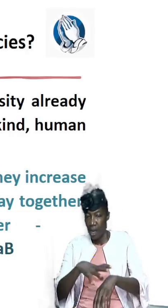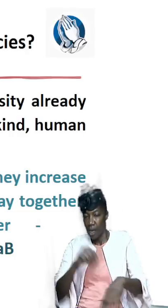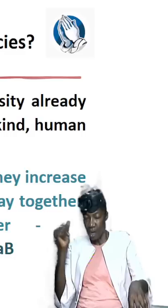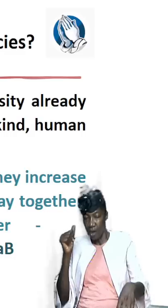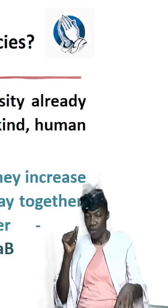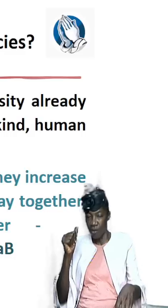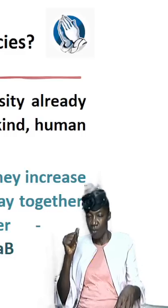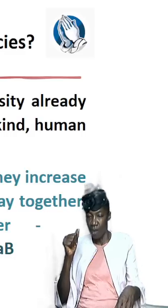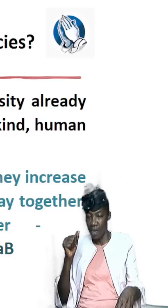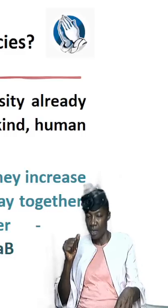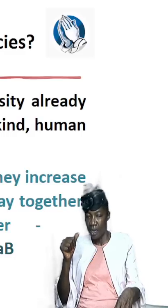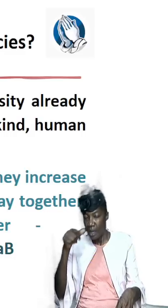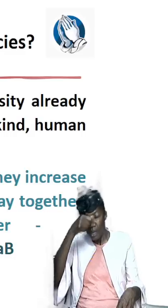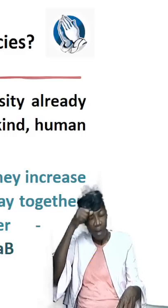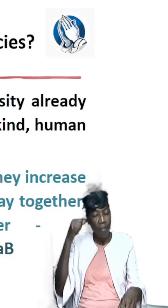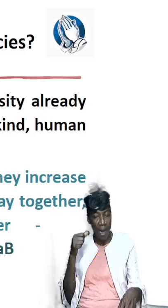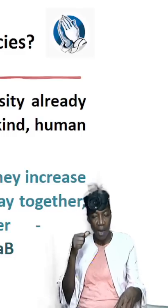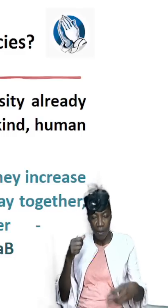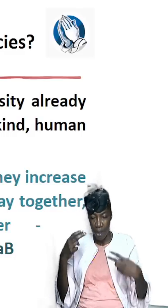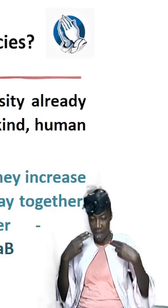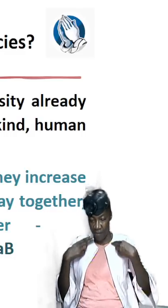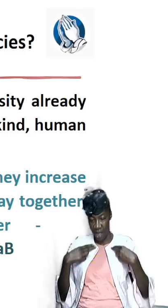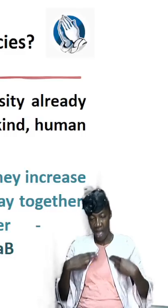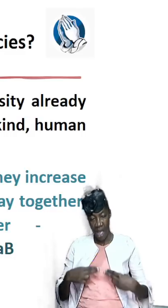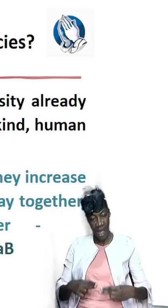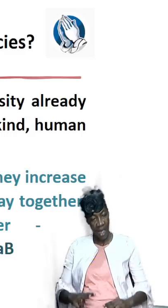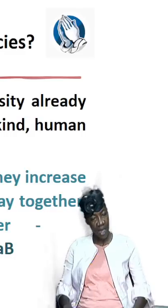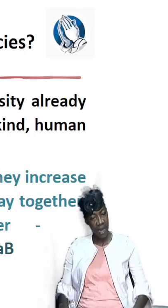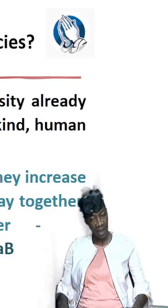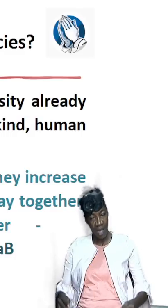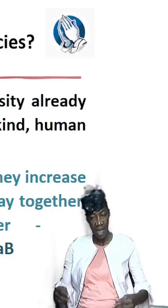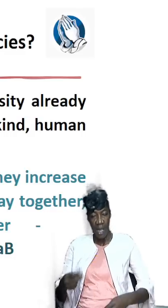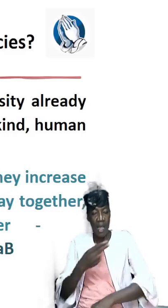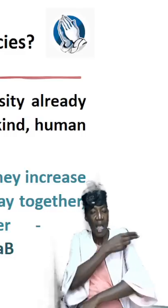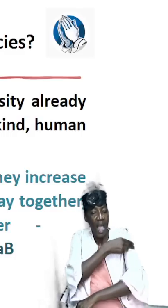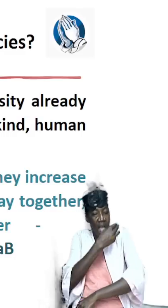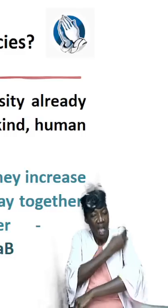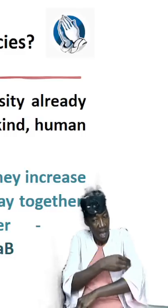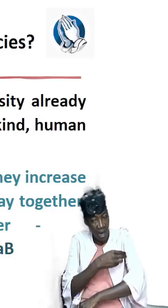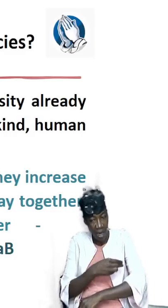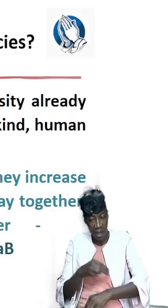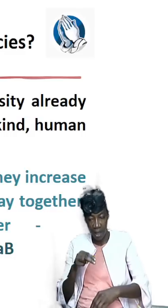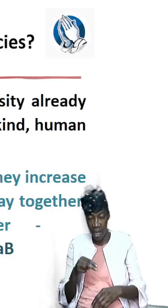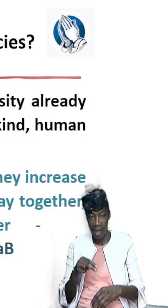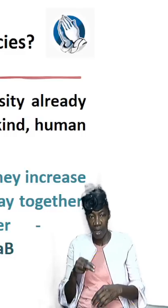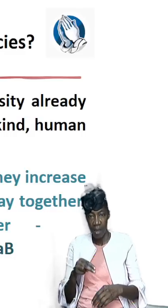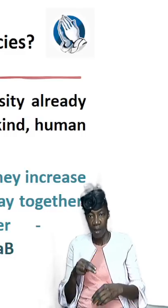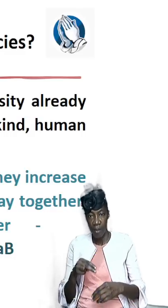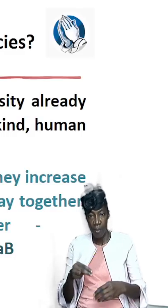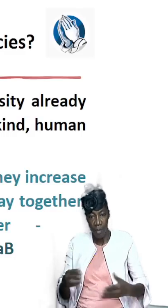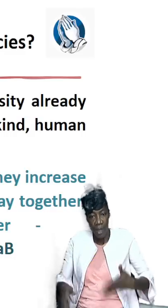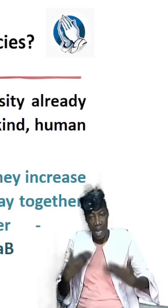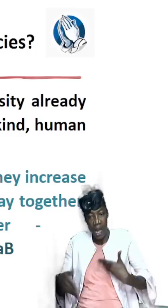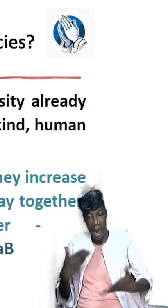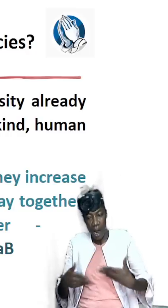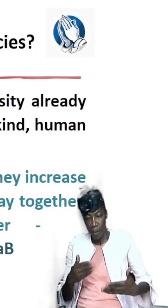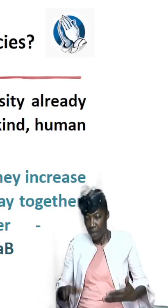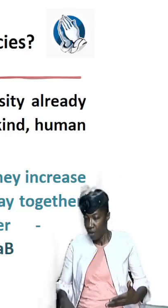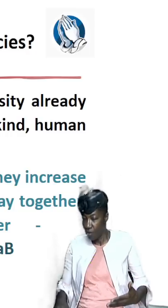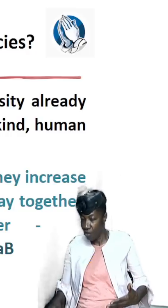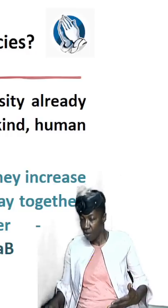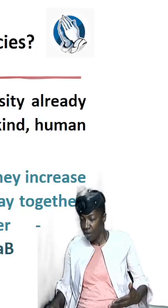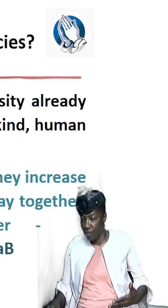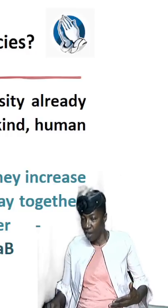somebody that is Indian mates with somebody that is white, they have healthy children. If somebody that is from the Aborigines, which